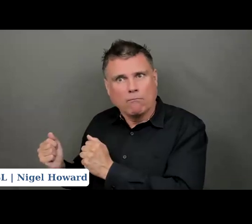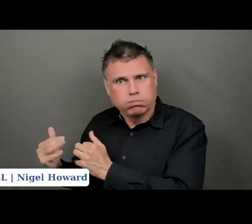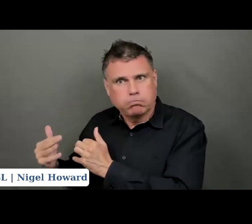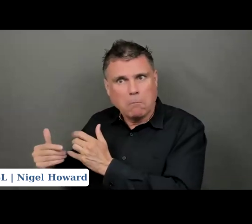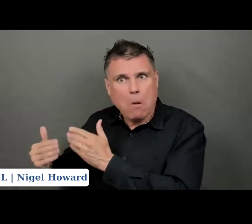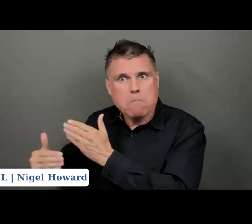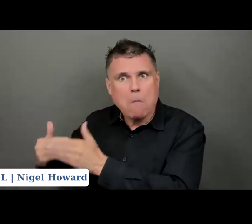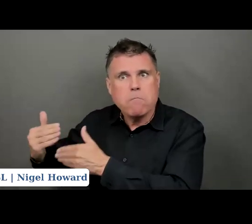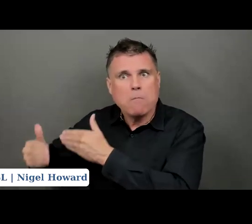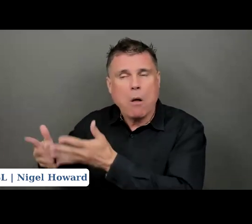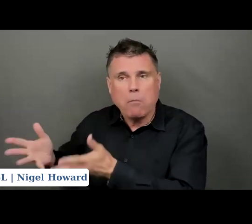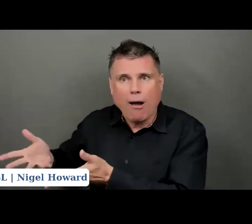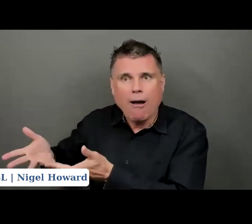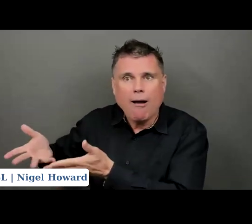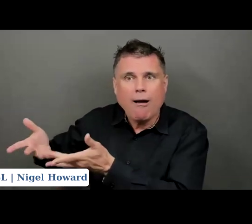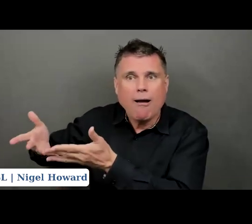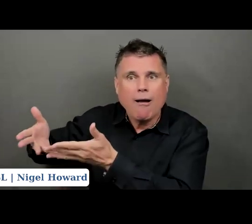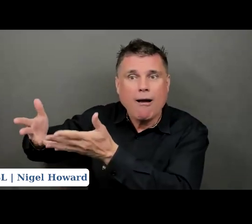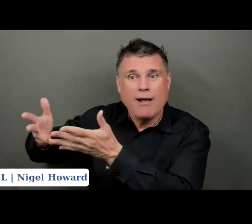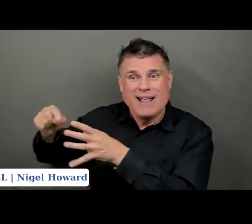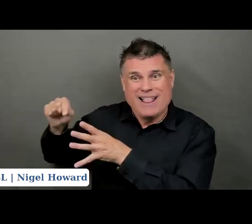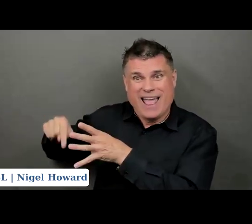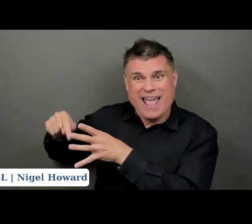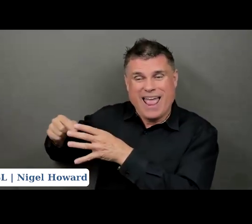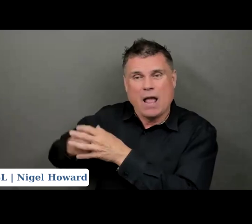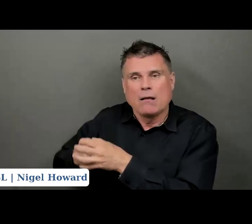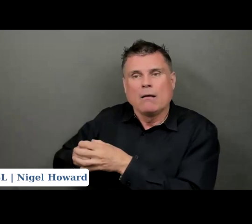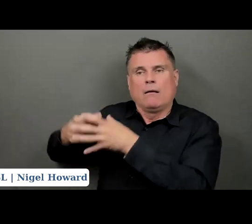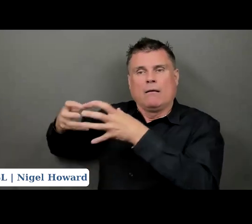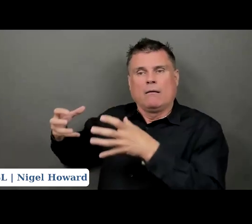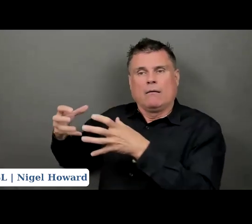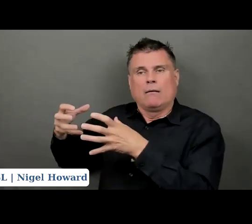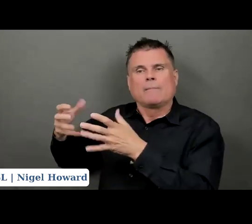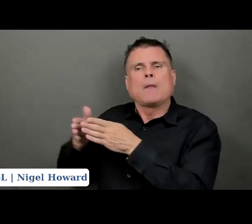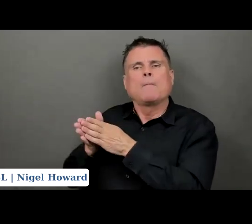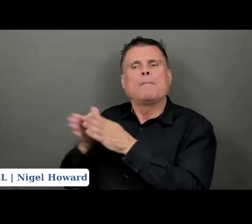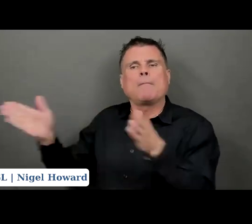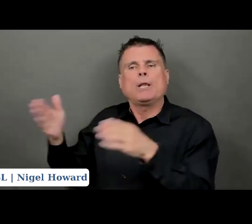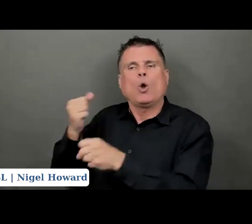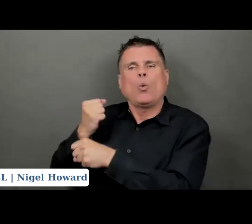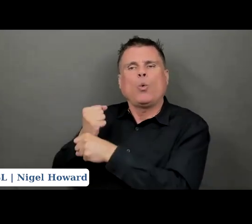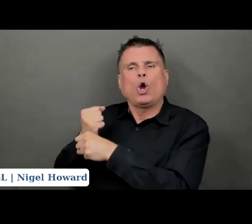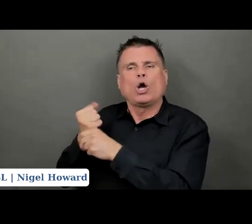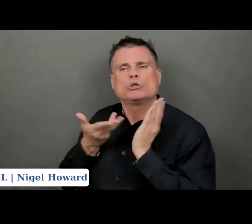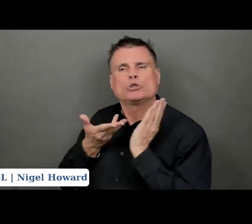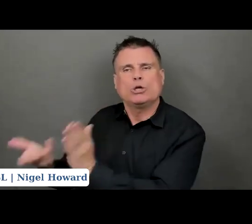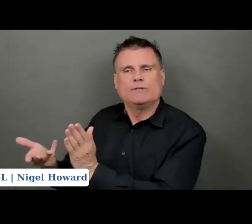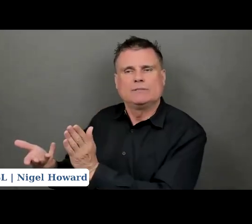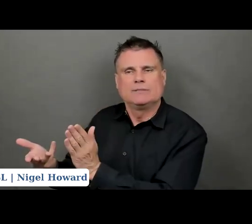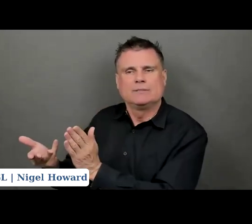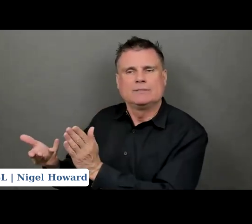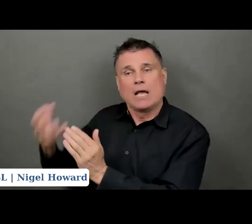the expanded public works was employing mainly women. You know,